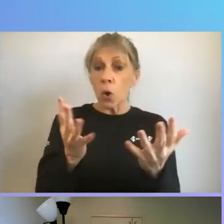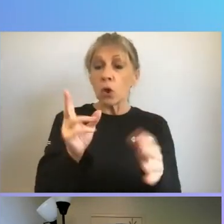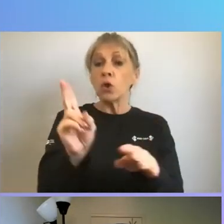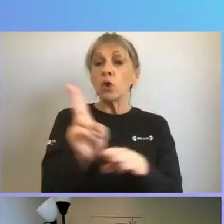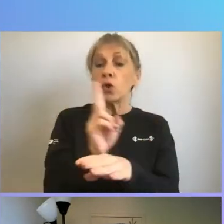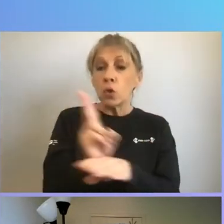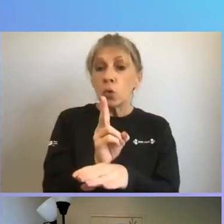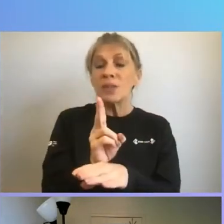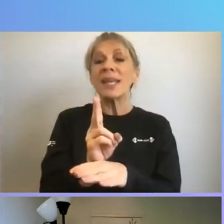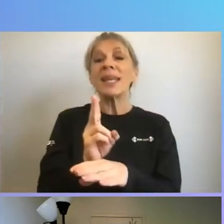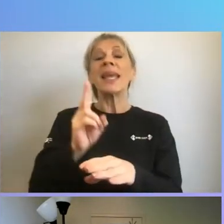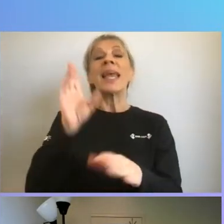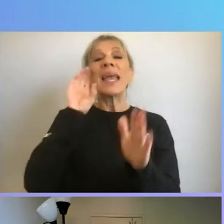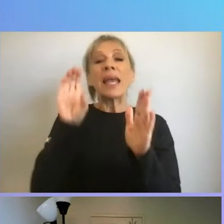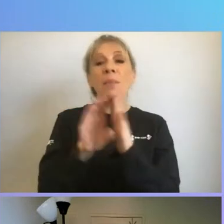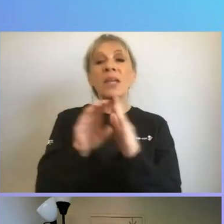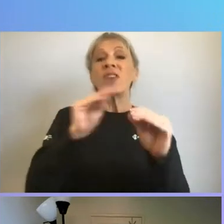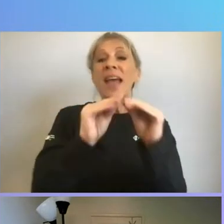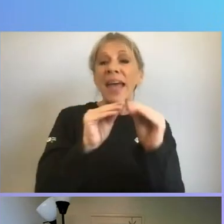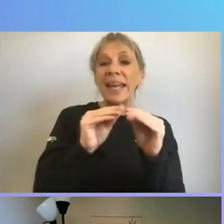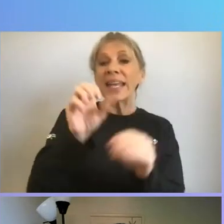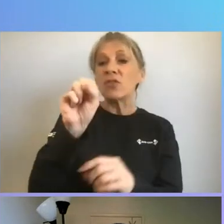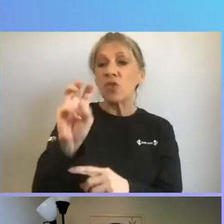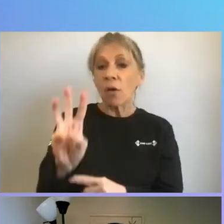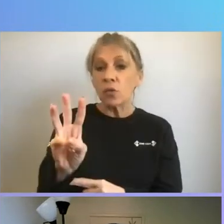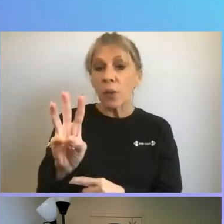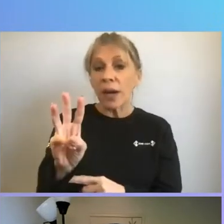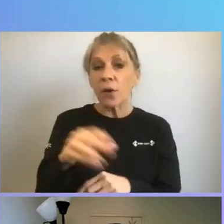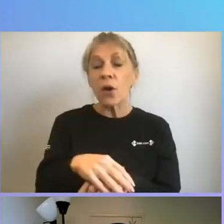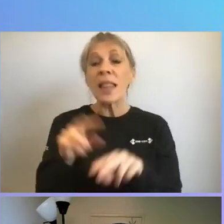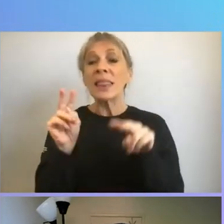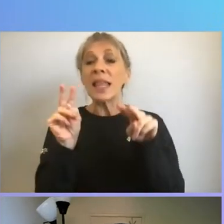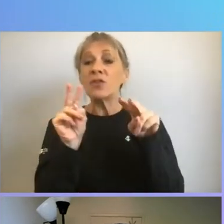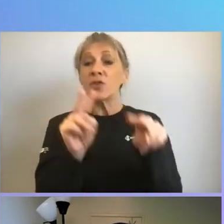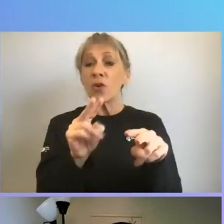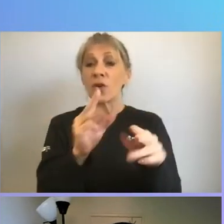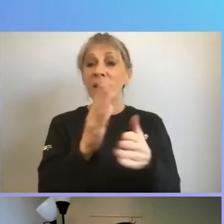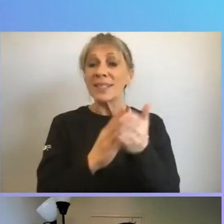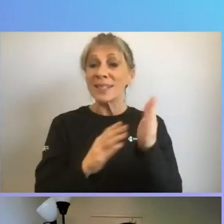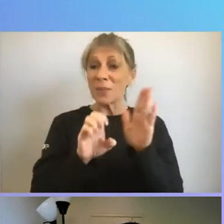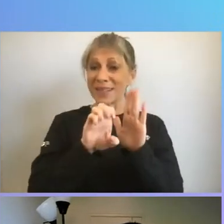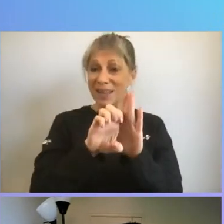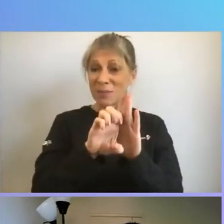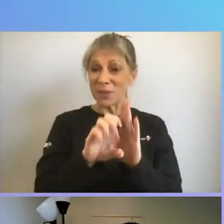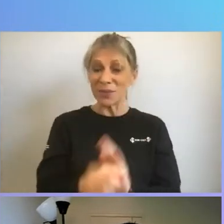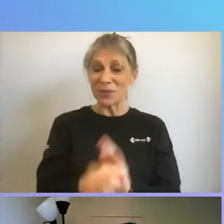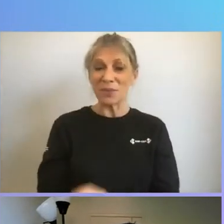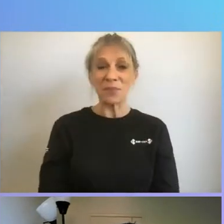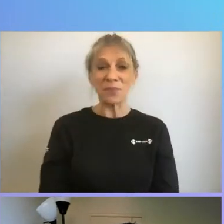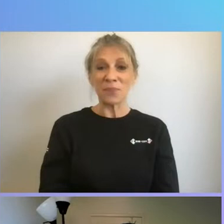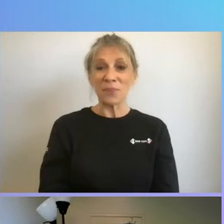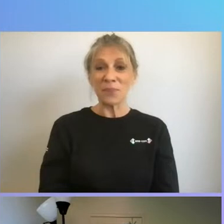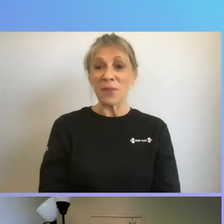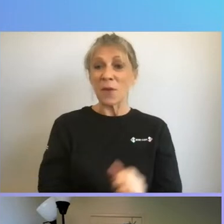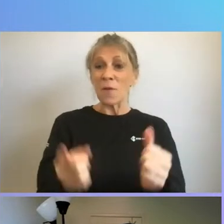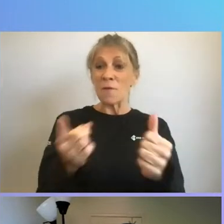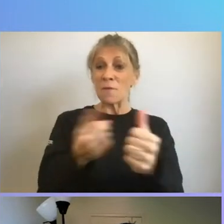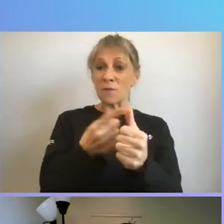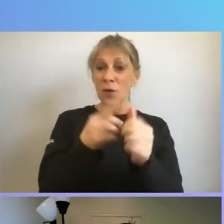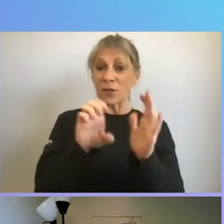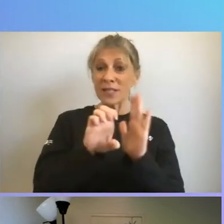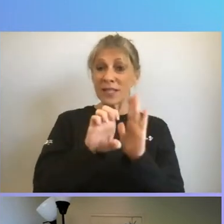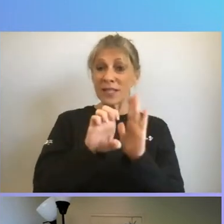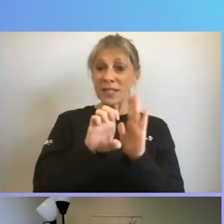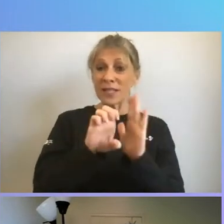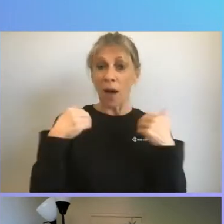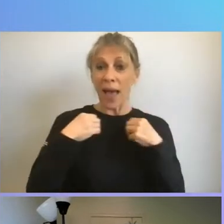editing software. And let's take a look at some examples. The first example here, I have a